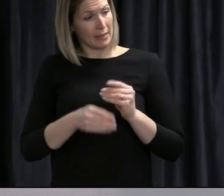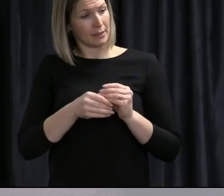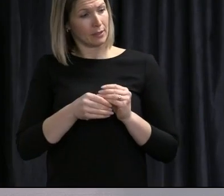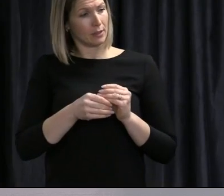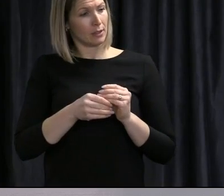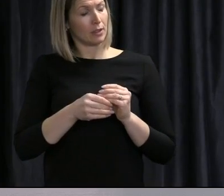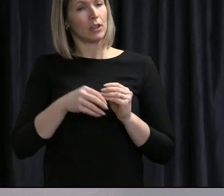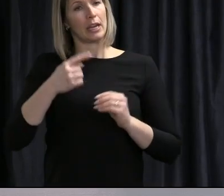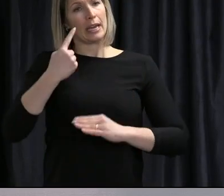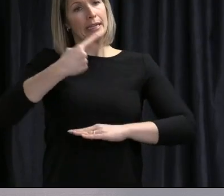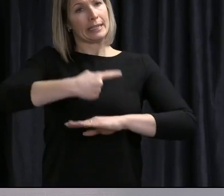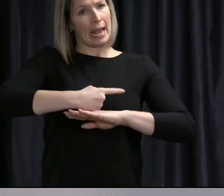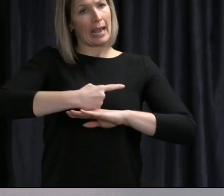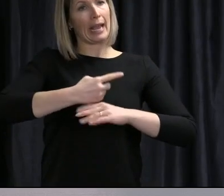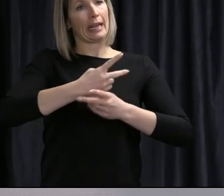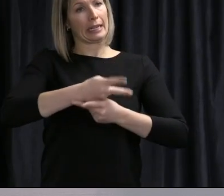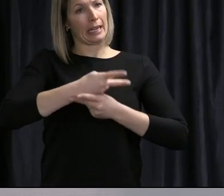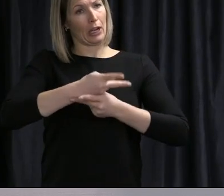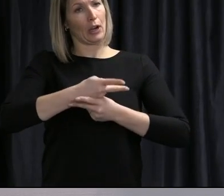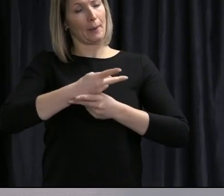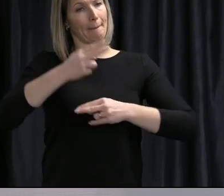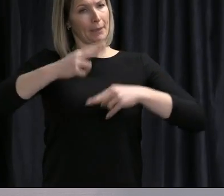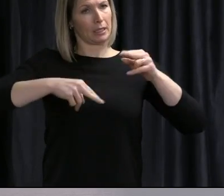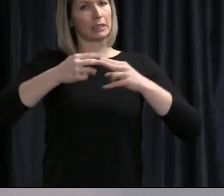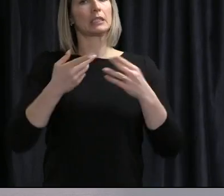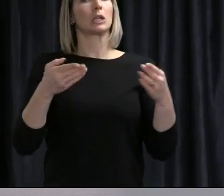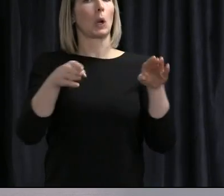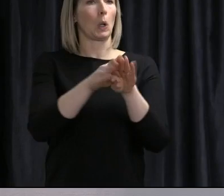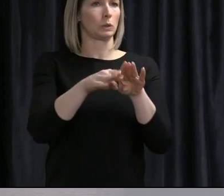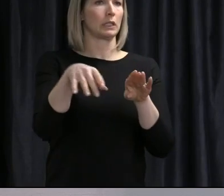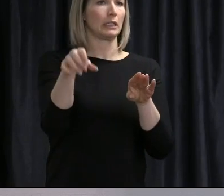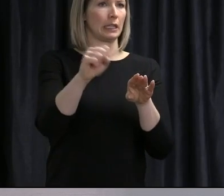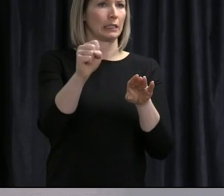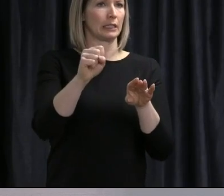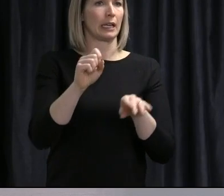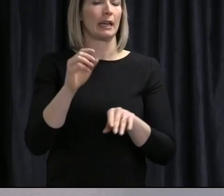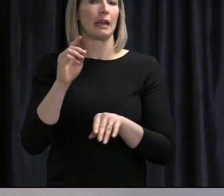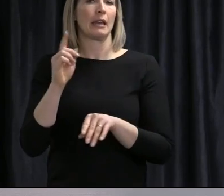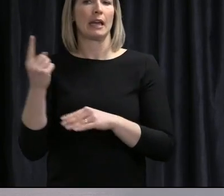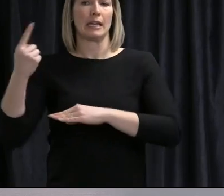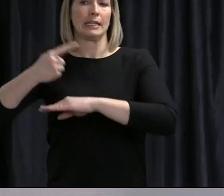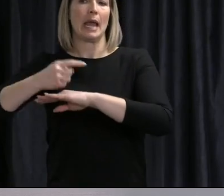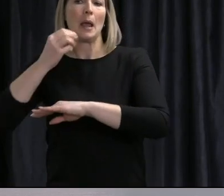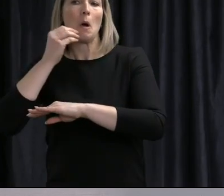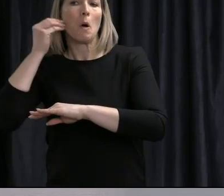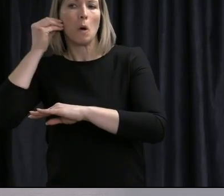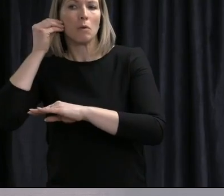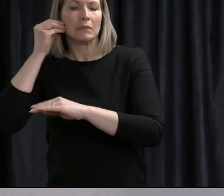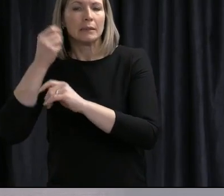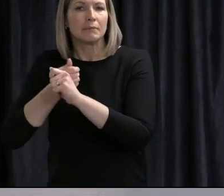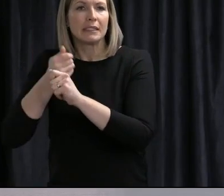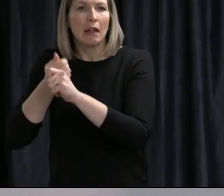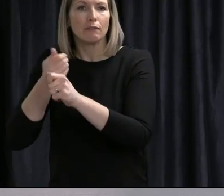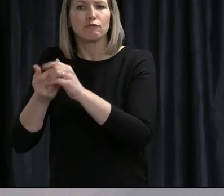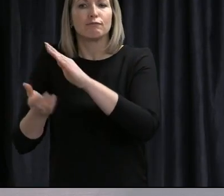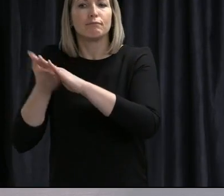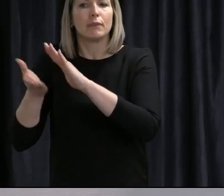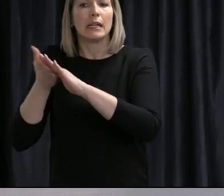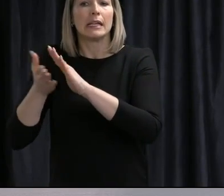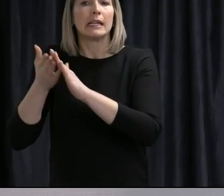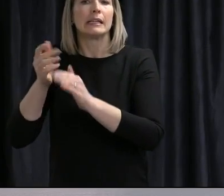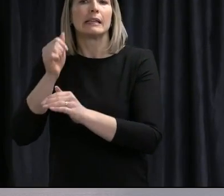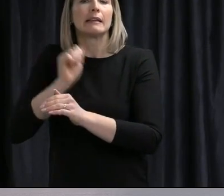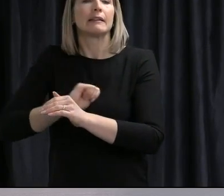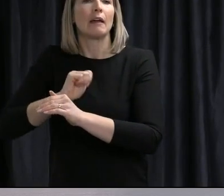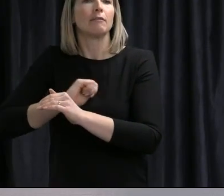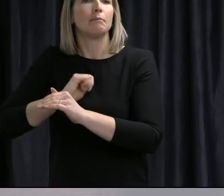daycares, are asked being closed. Certainly with day homes, I'd have to check that. I'm not sure. Okay, what about, say, like private